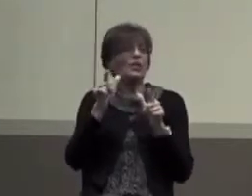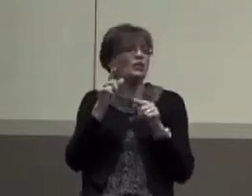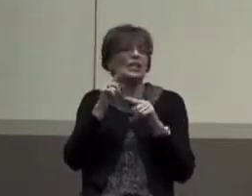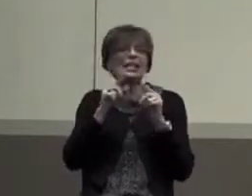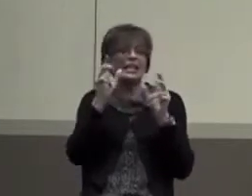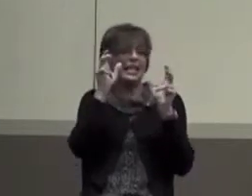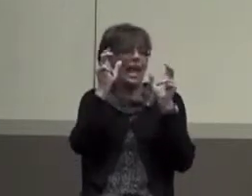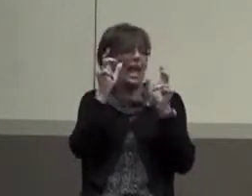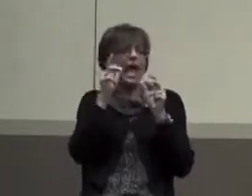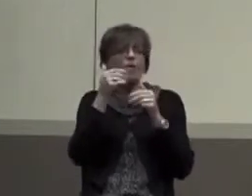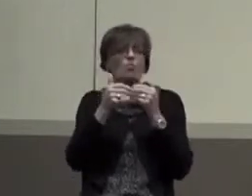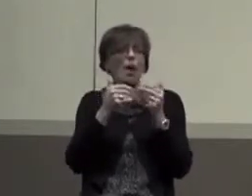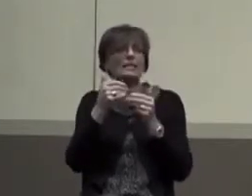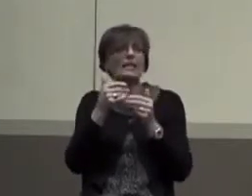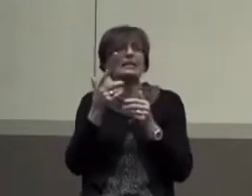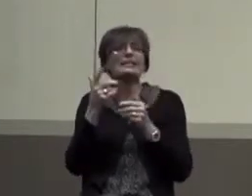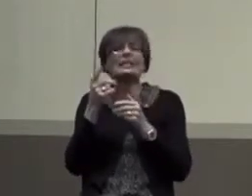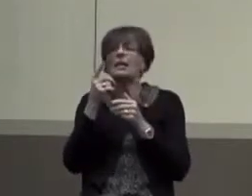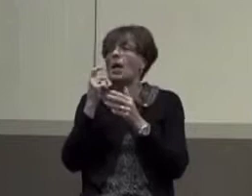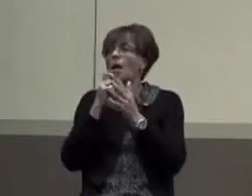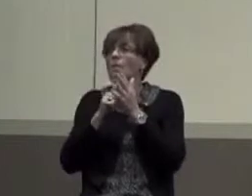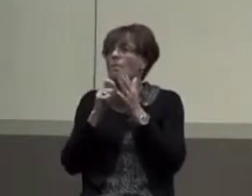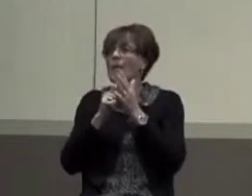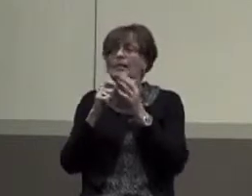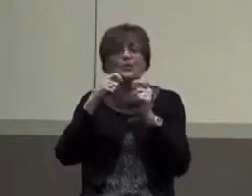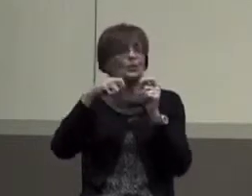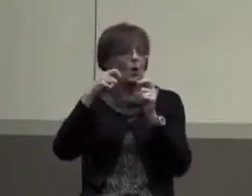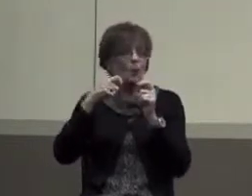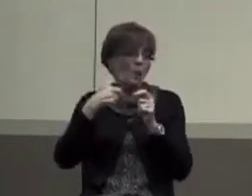Pencil sharpeners, I've already mentioned that one several times.